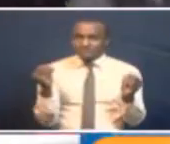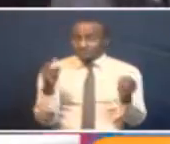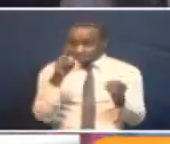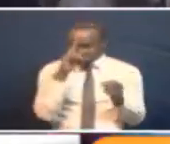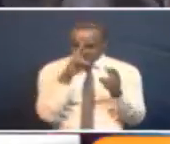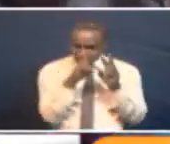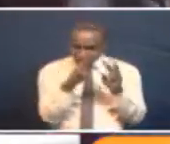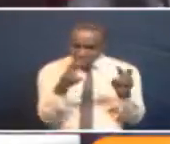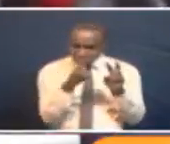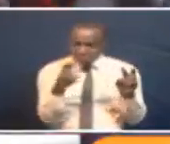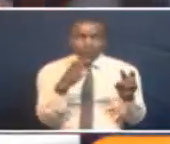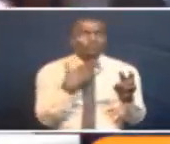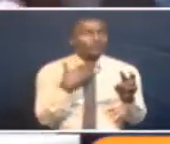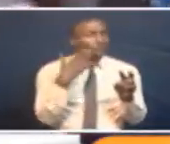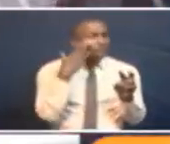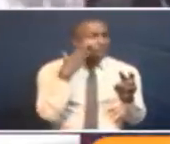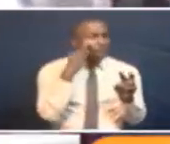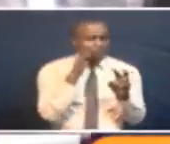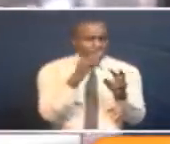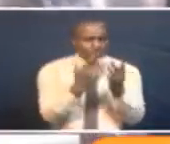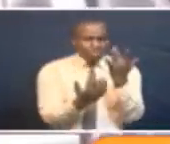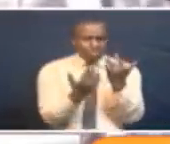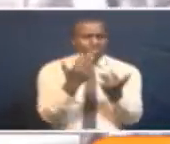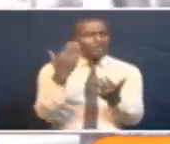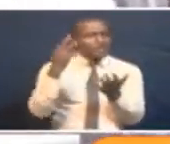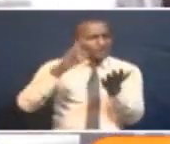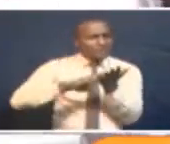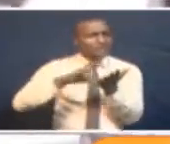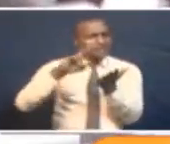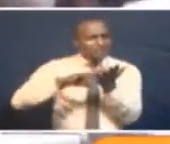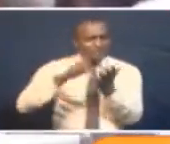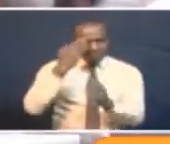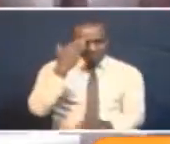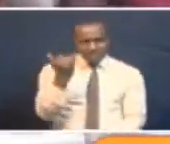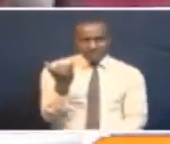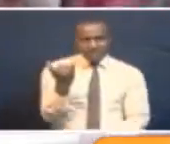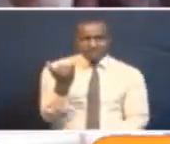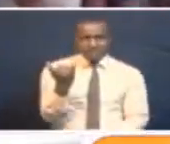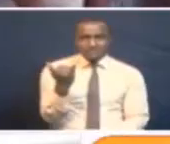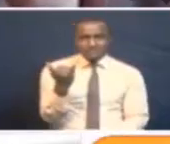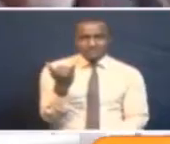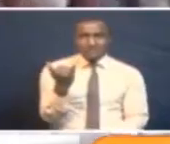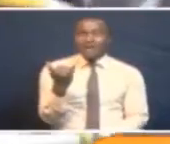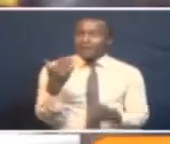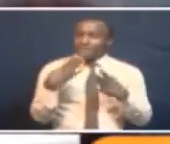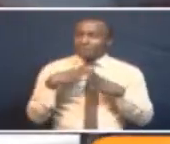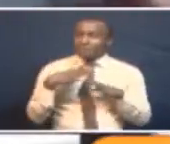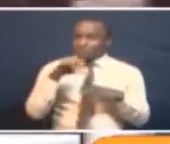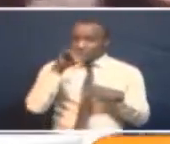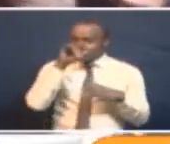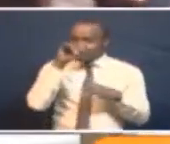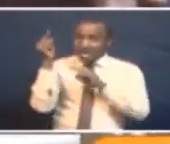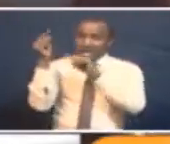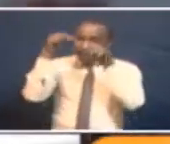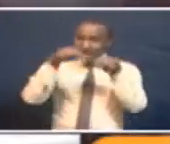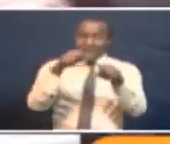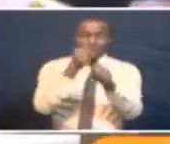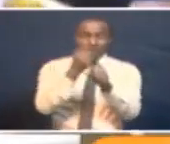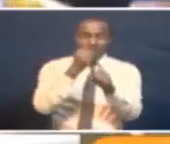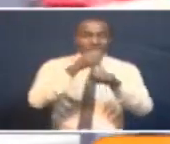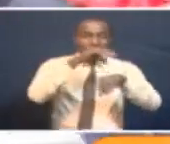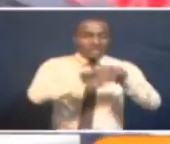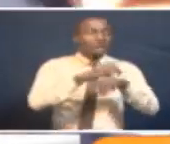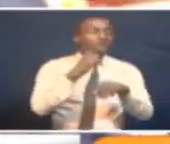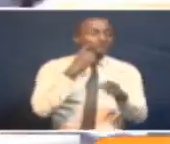a cause for the frequent arson attacks. It is alleged that the foreign traders, in their numbers, acquire stalls by crooked